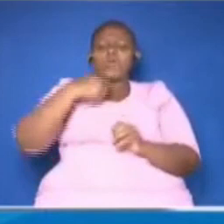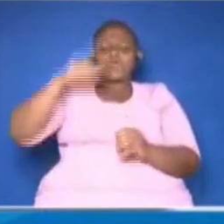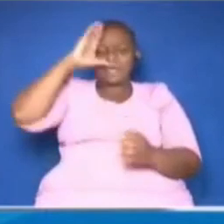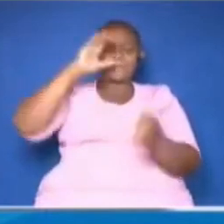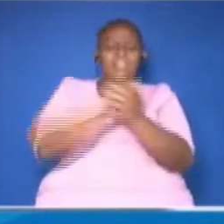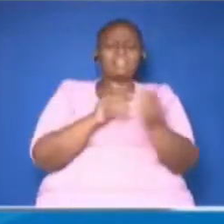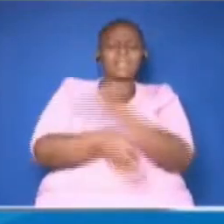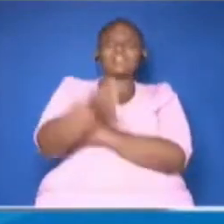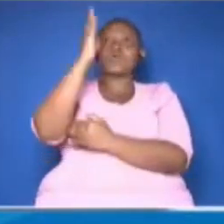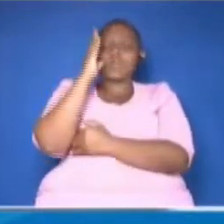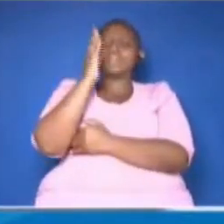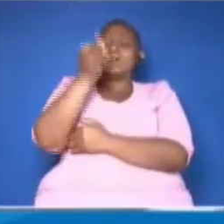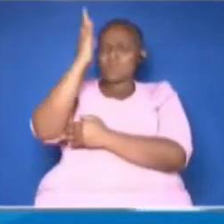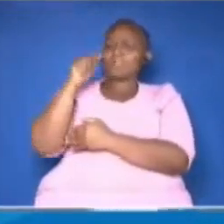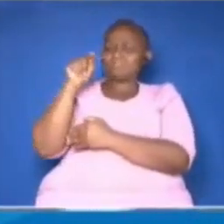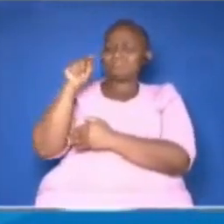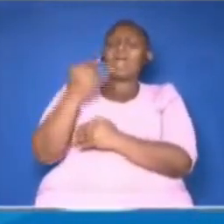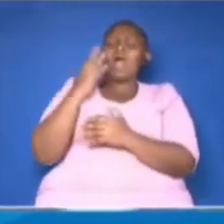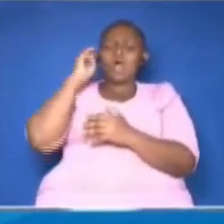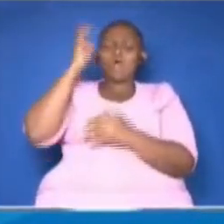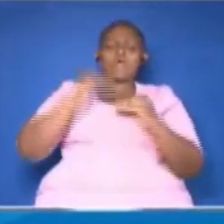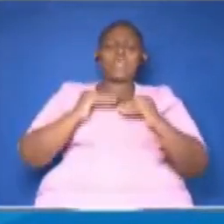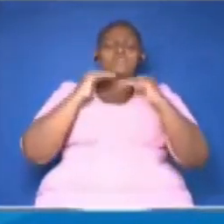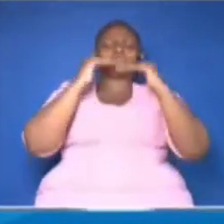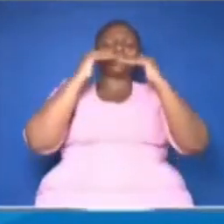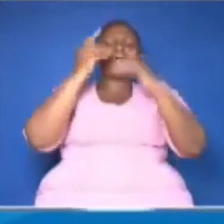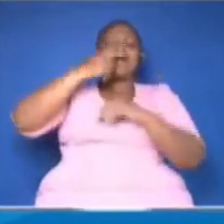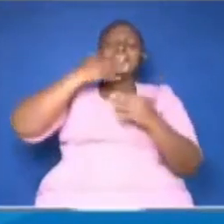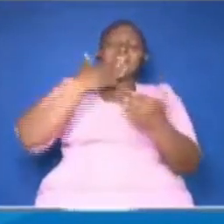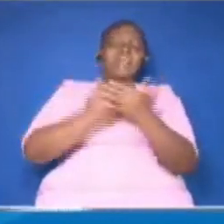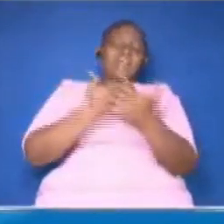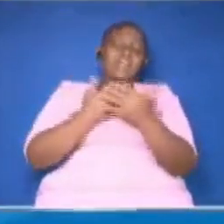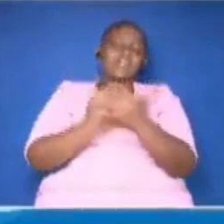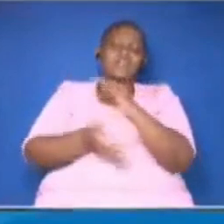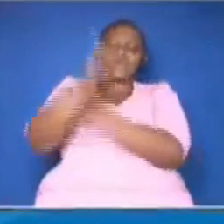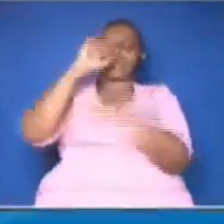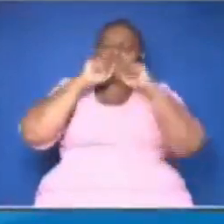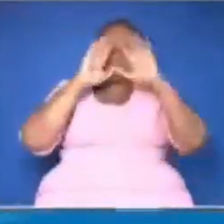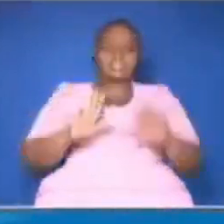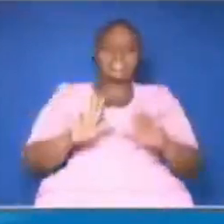God, and God is going to lift us up. Asanteni sana, Mungu wabariki.